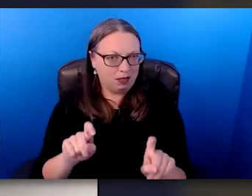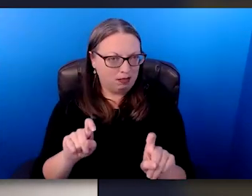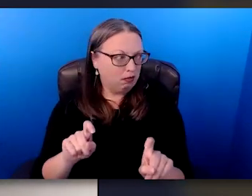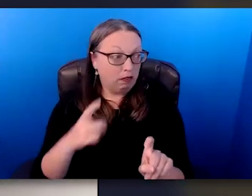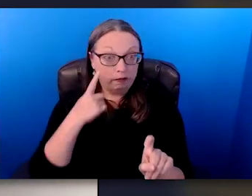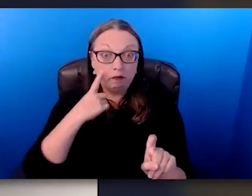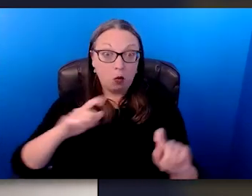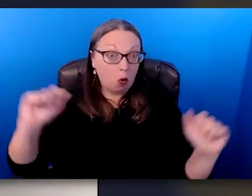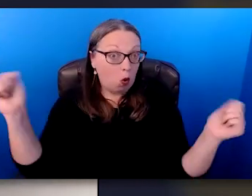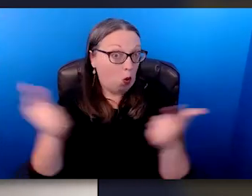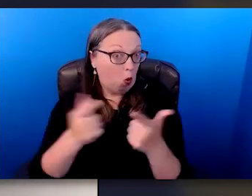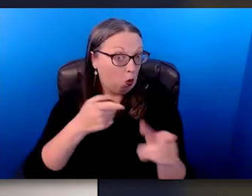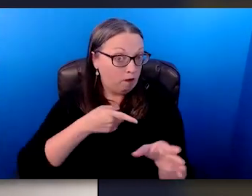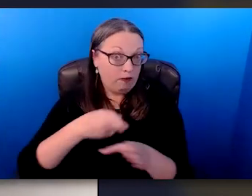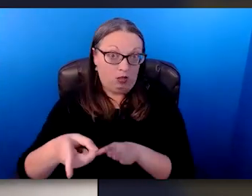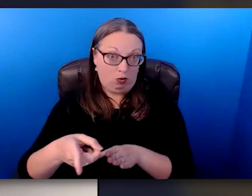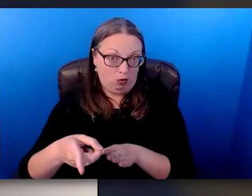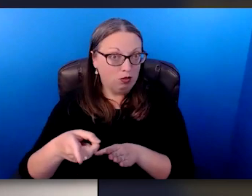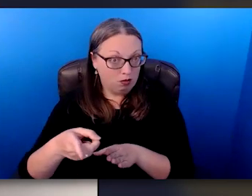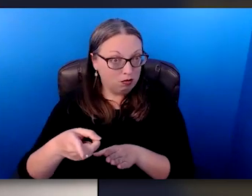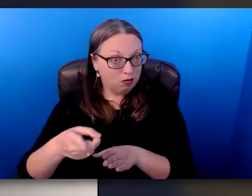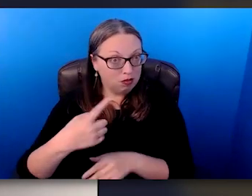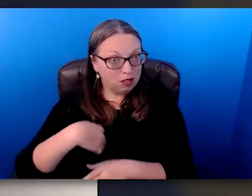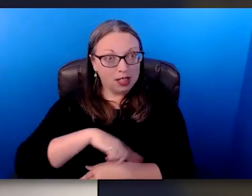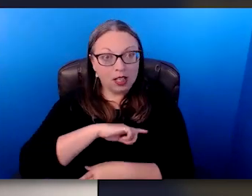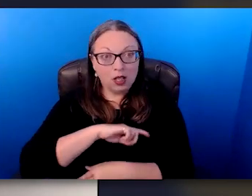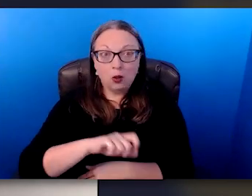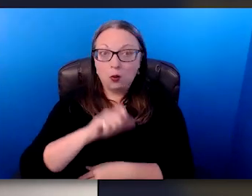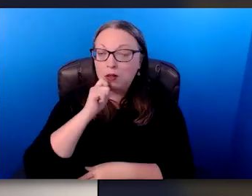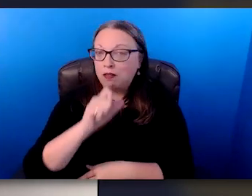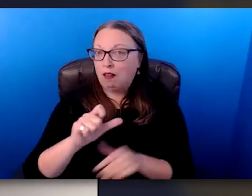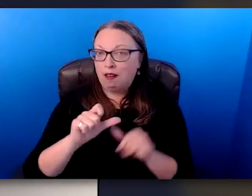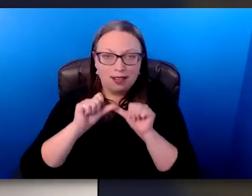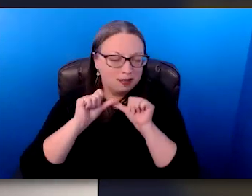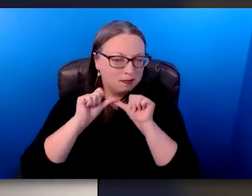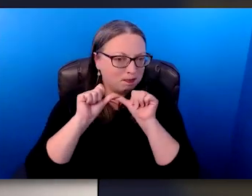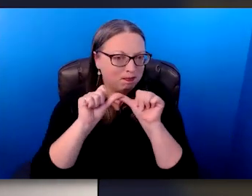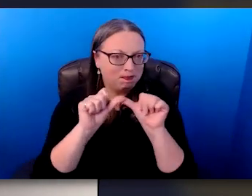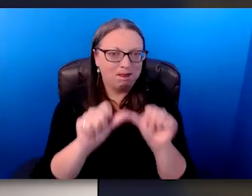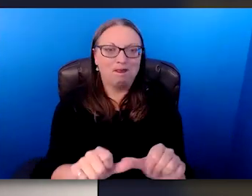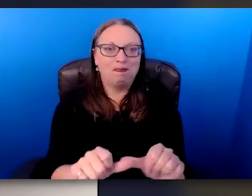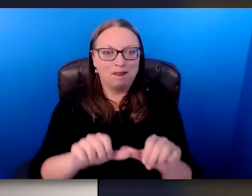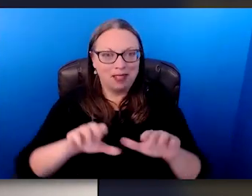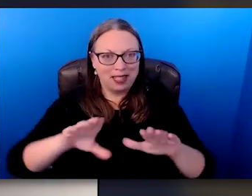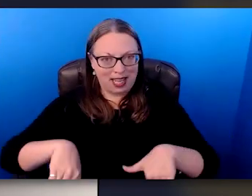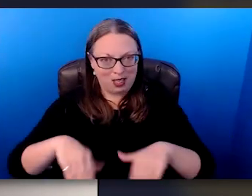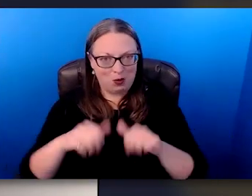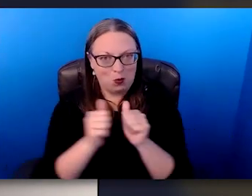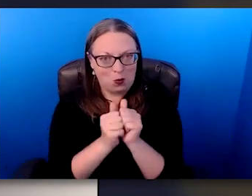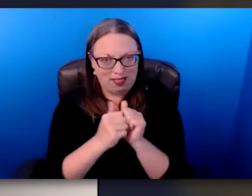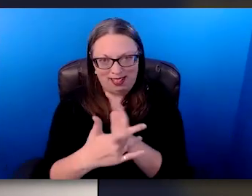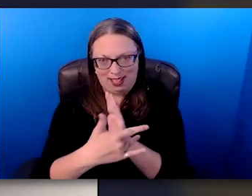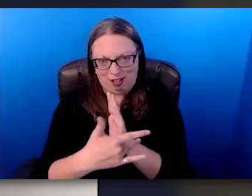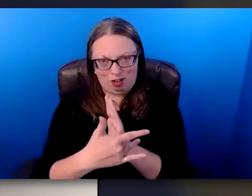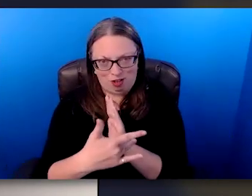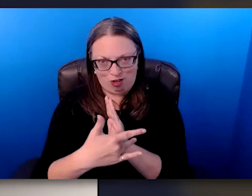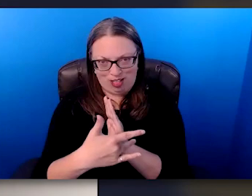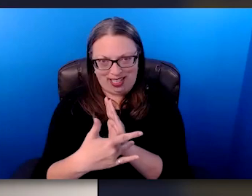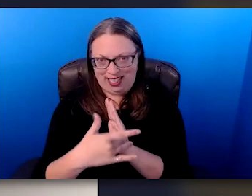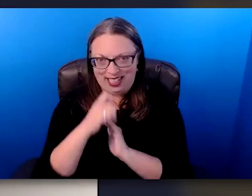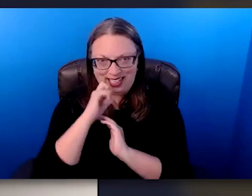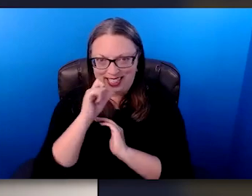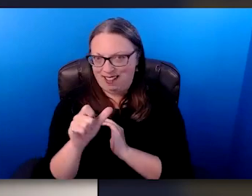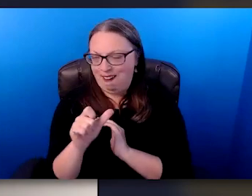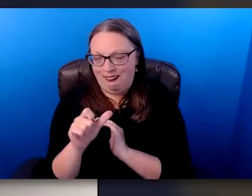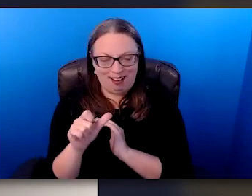And we're not, you know, we're not at a steady state yet with this technology. I think